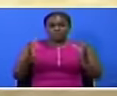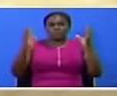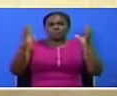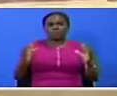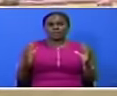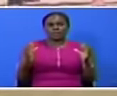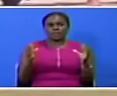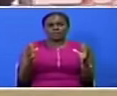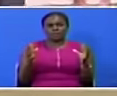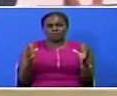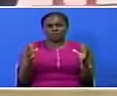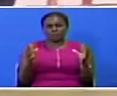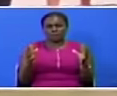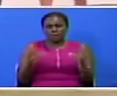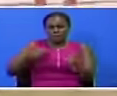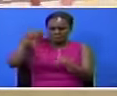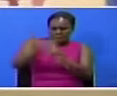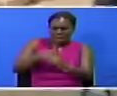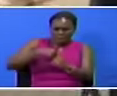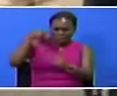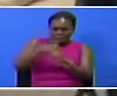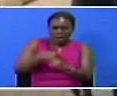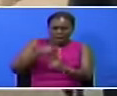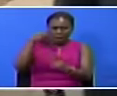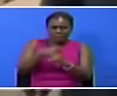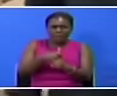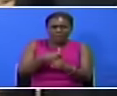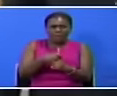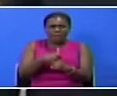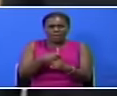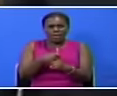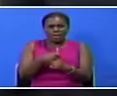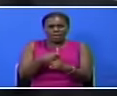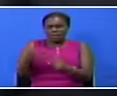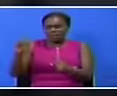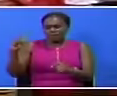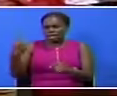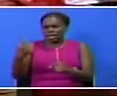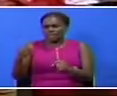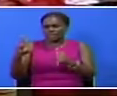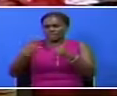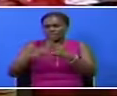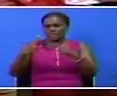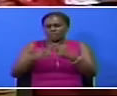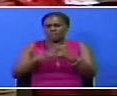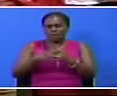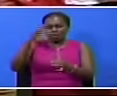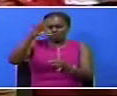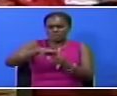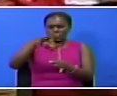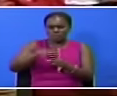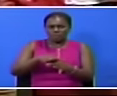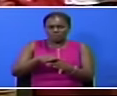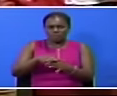by fierce backroom lobbying and intense horse trading. The September 1st National Assembly vote that